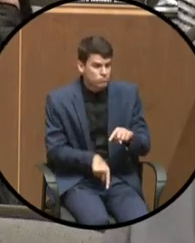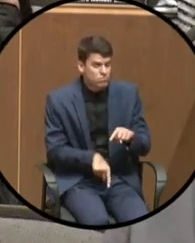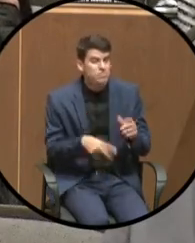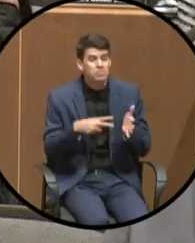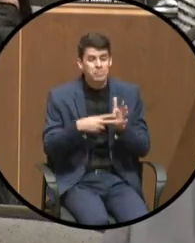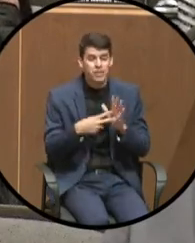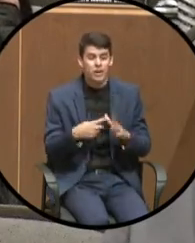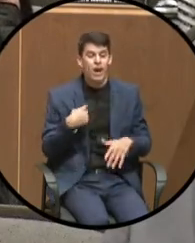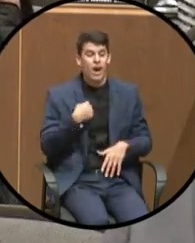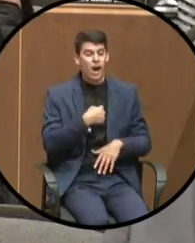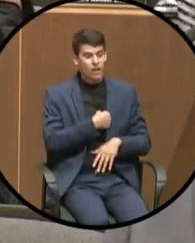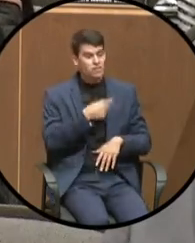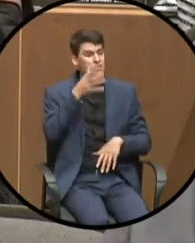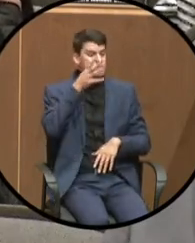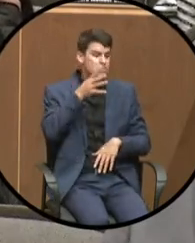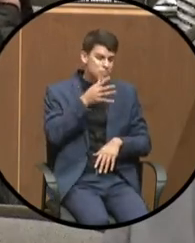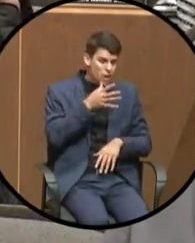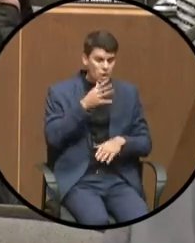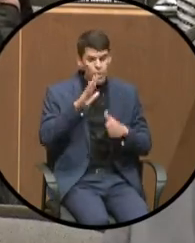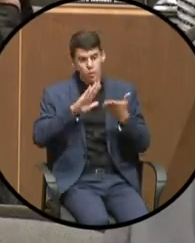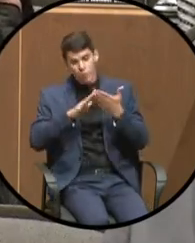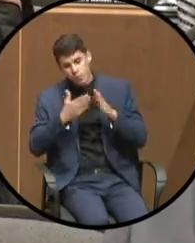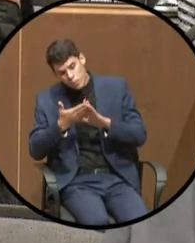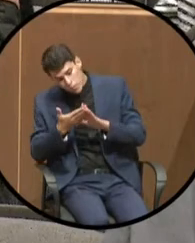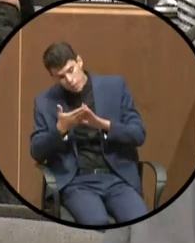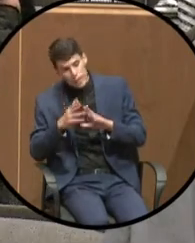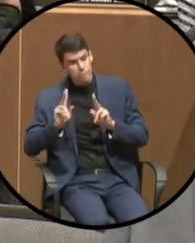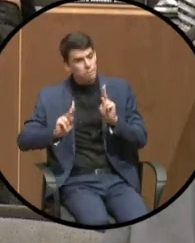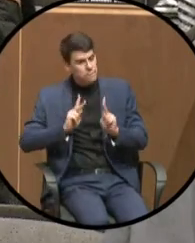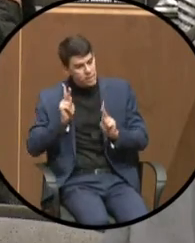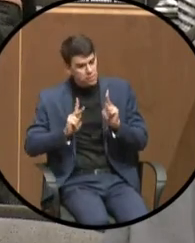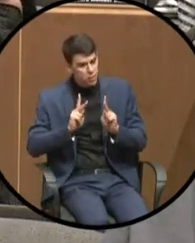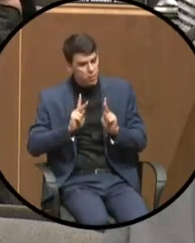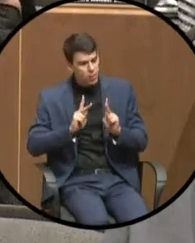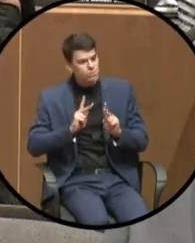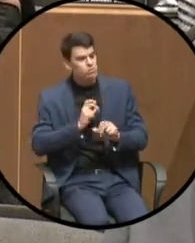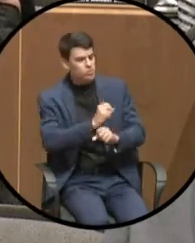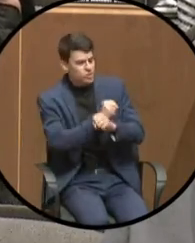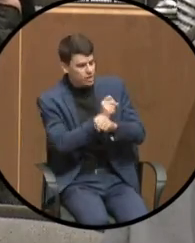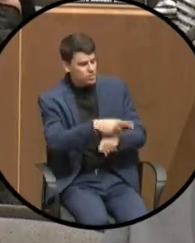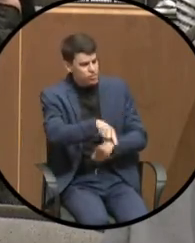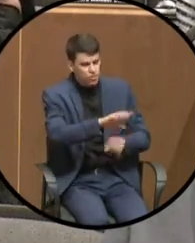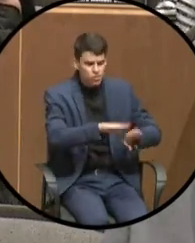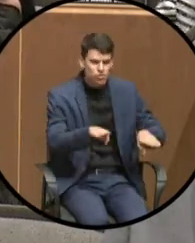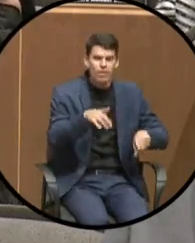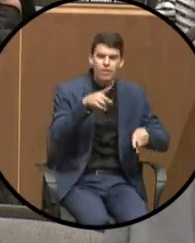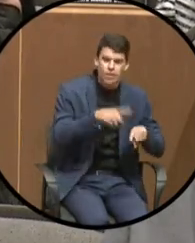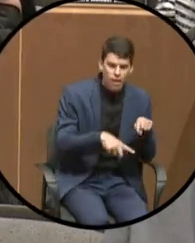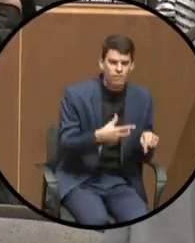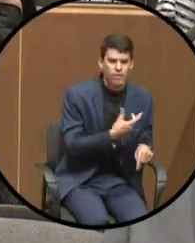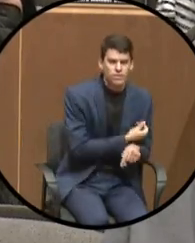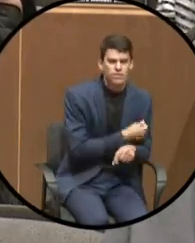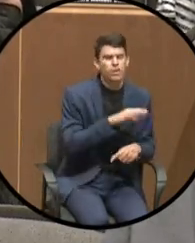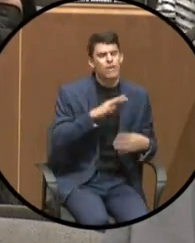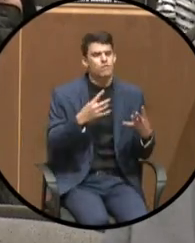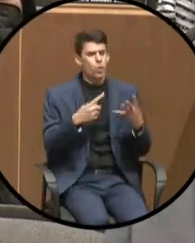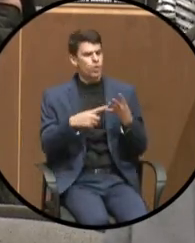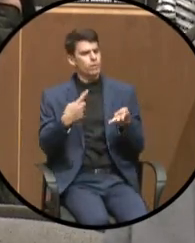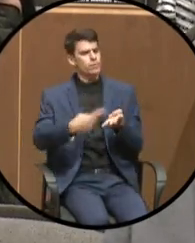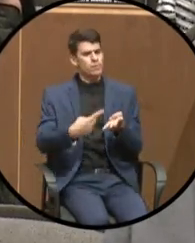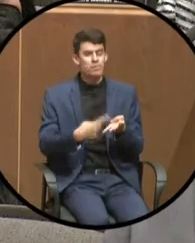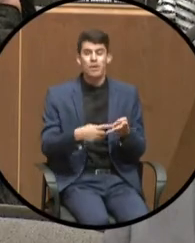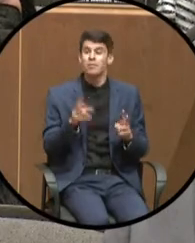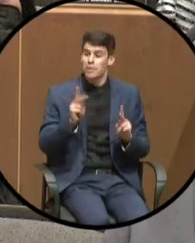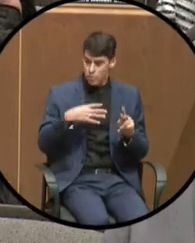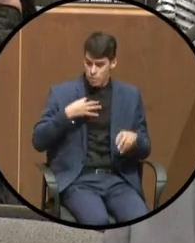need us, their parents, and fellow community members to protect them. Is it, has everyone who is eligible